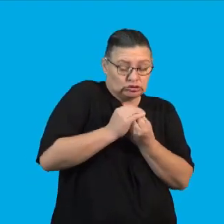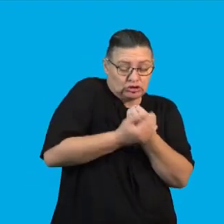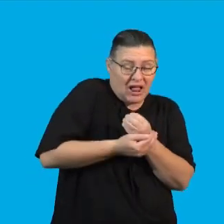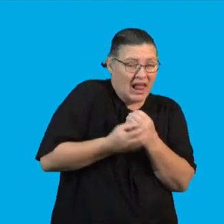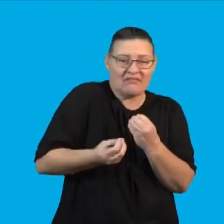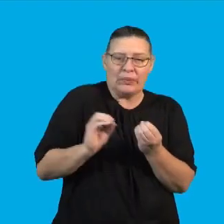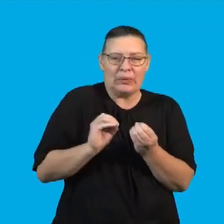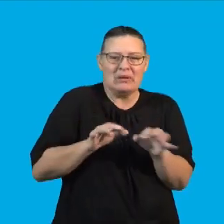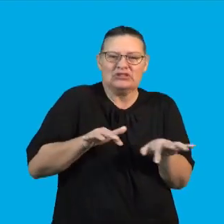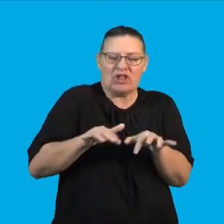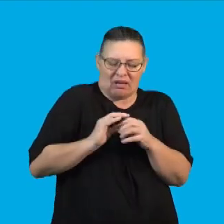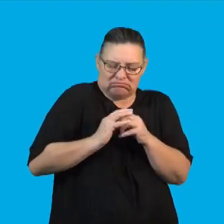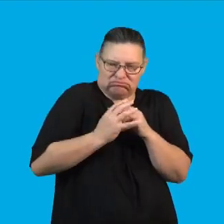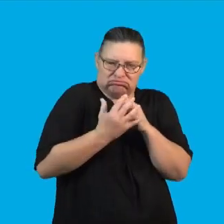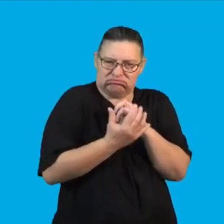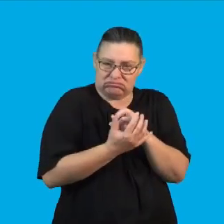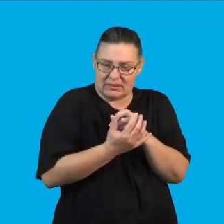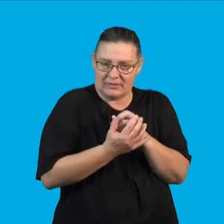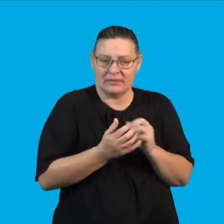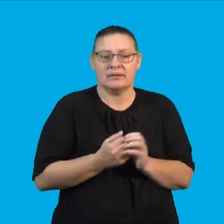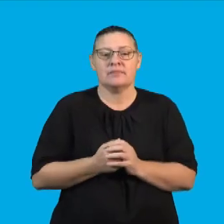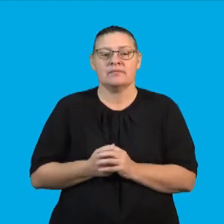layer. And,